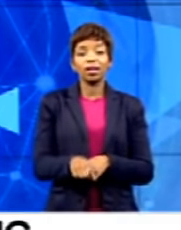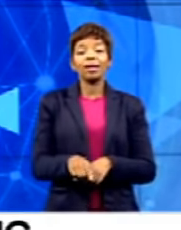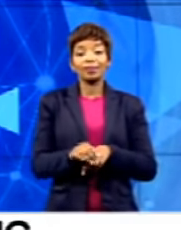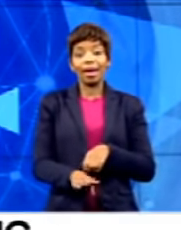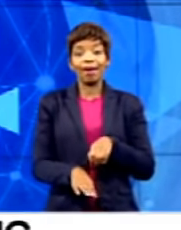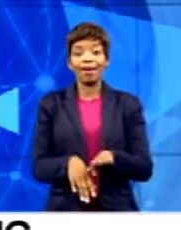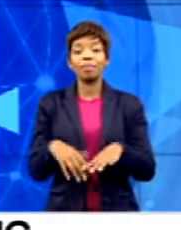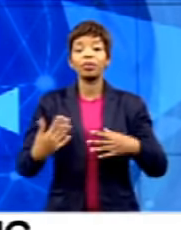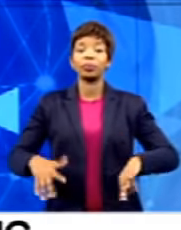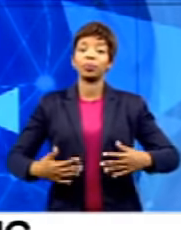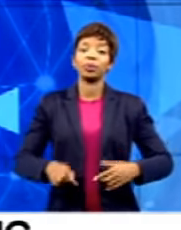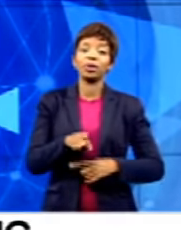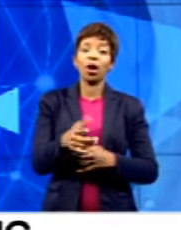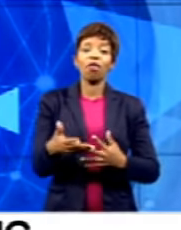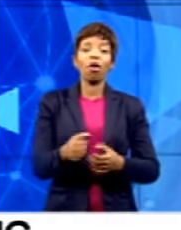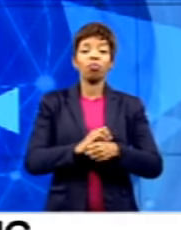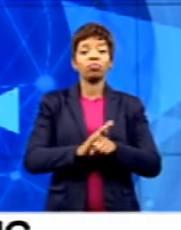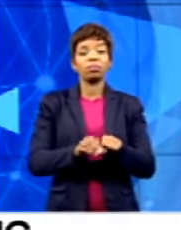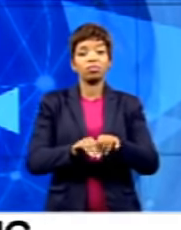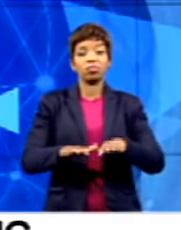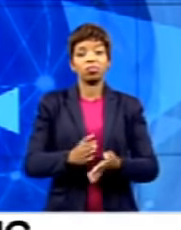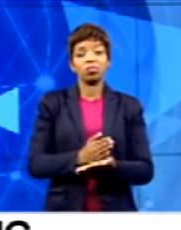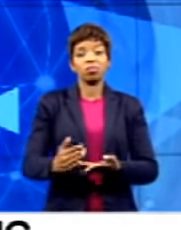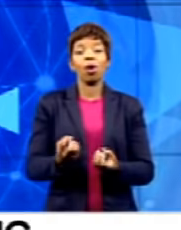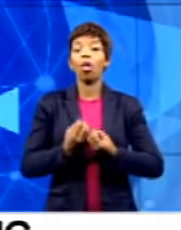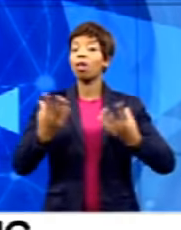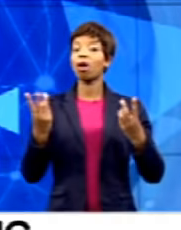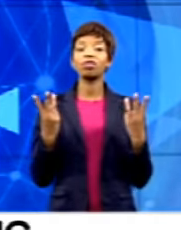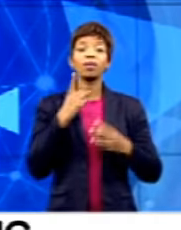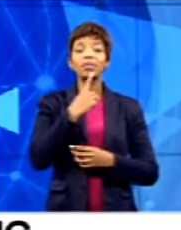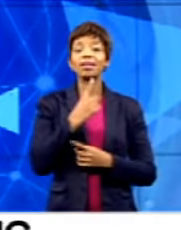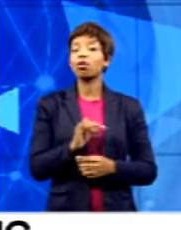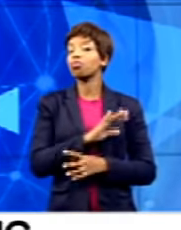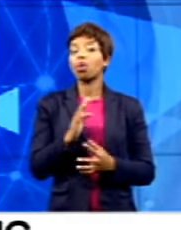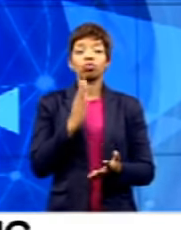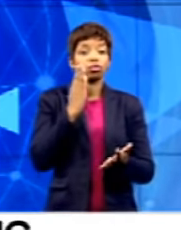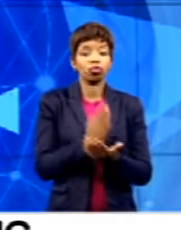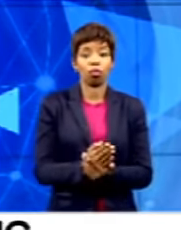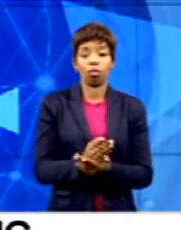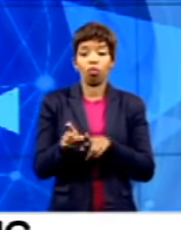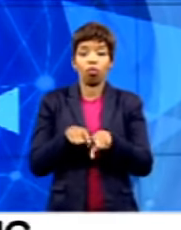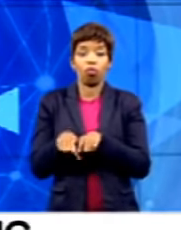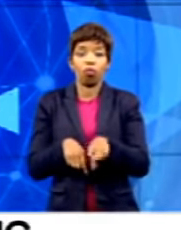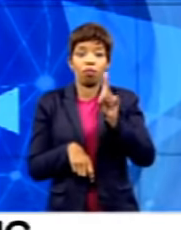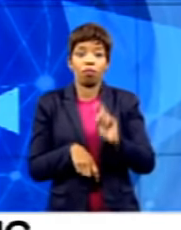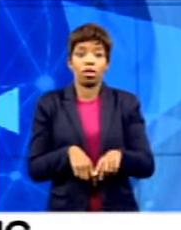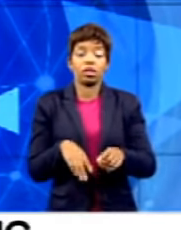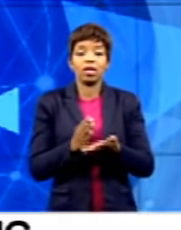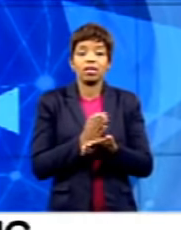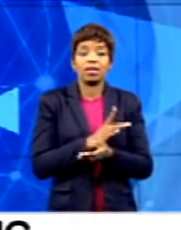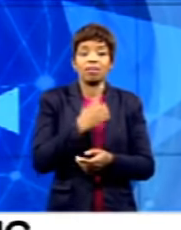the fight of COVID-19. As you know, that a lot of people have been saying they're not sure where to go and get tested. A lot of people saying, well, I don't